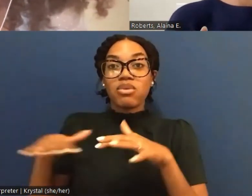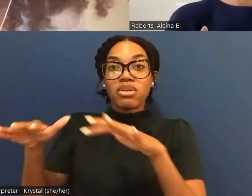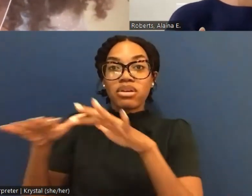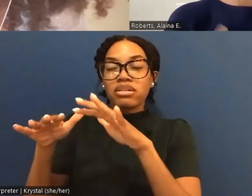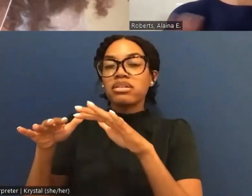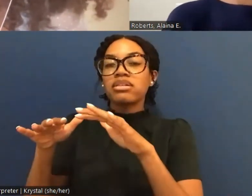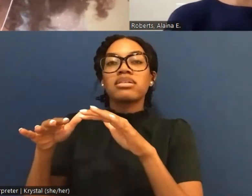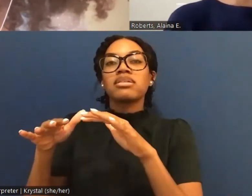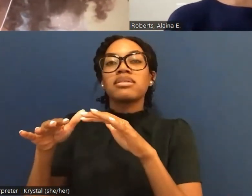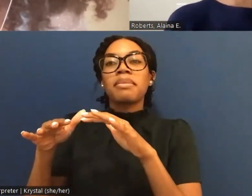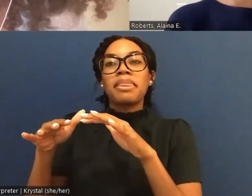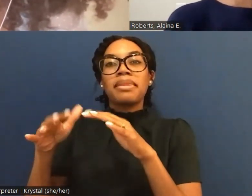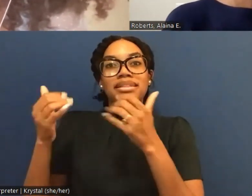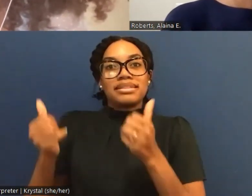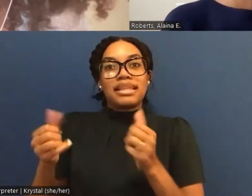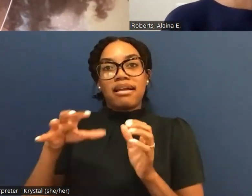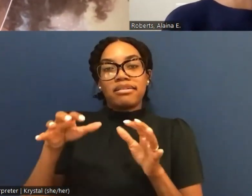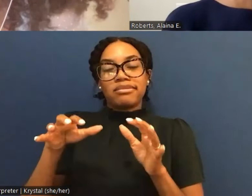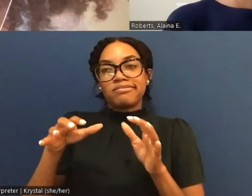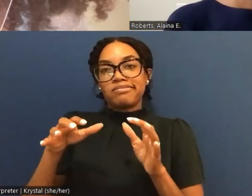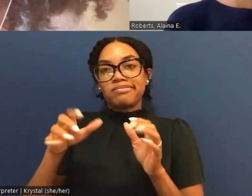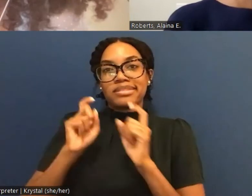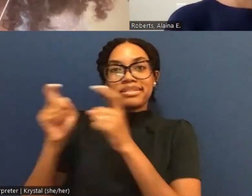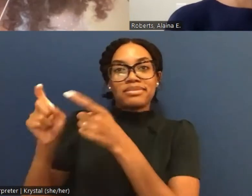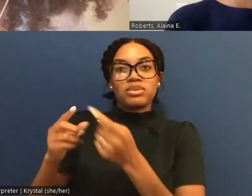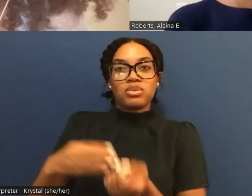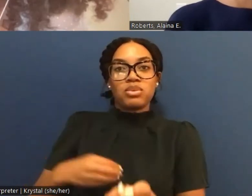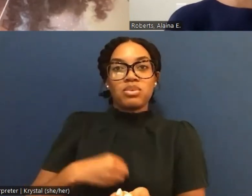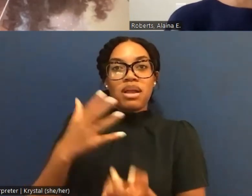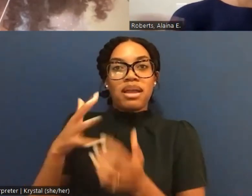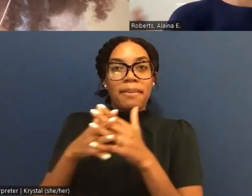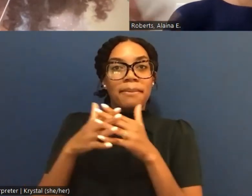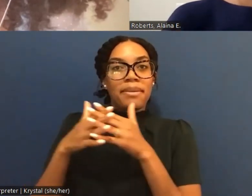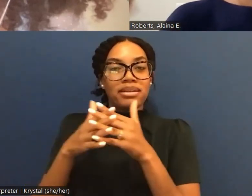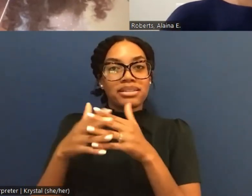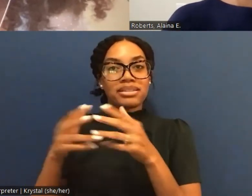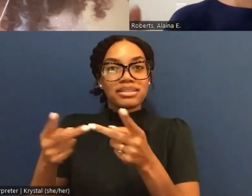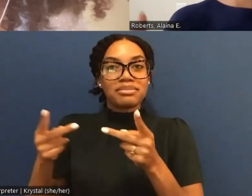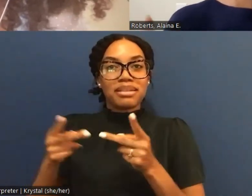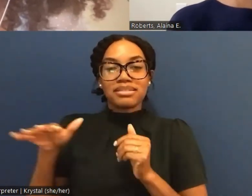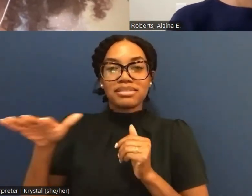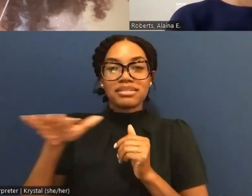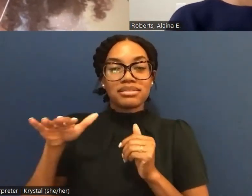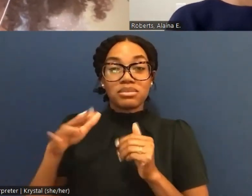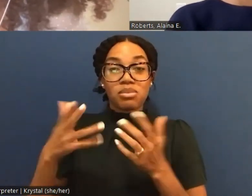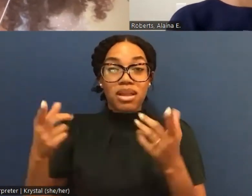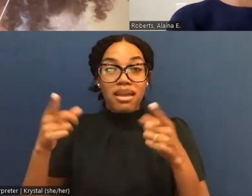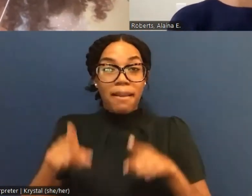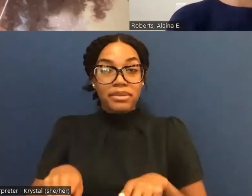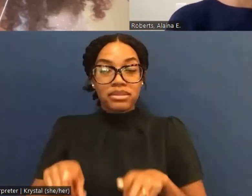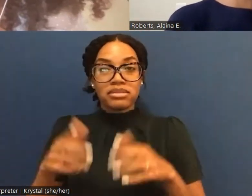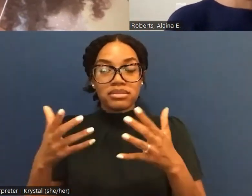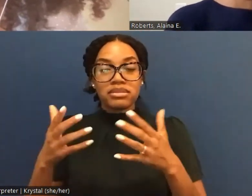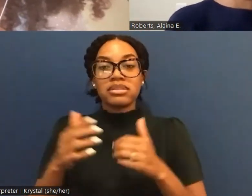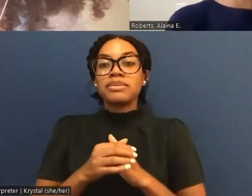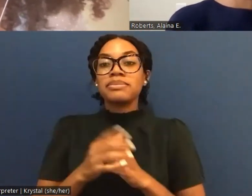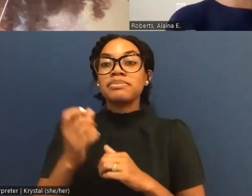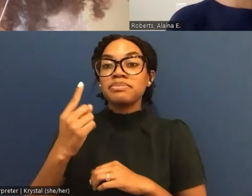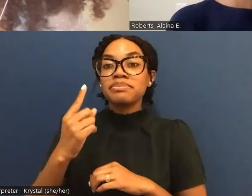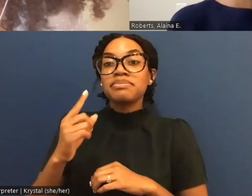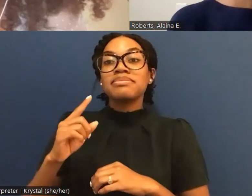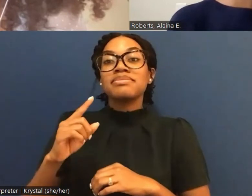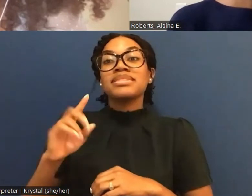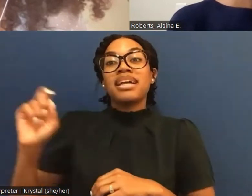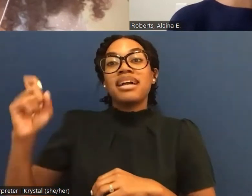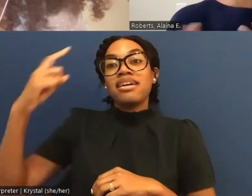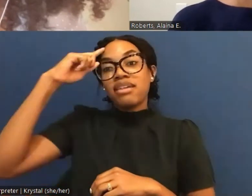to a white American space. And so the Secretary of Interior and the federal government through him goes through all this trouble to ensure that